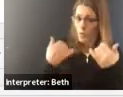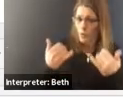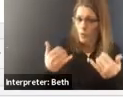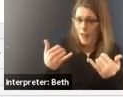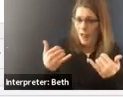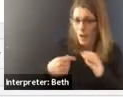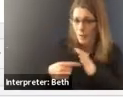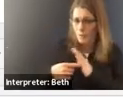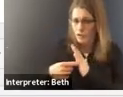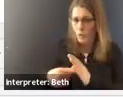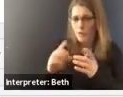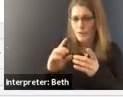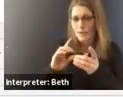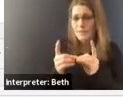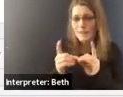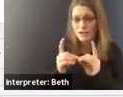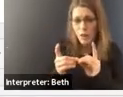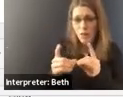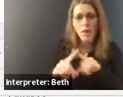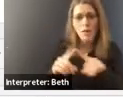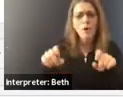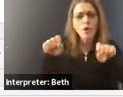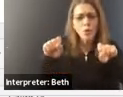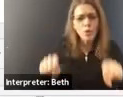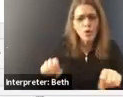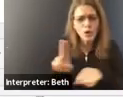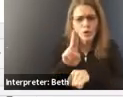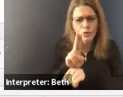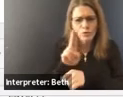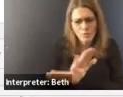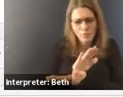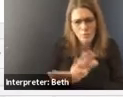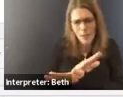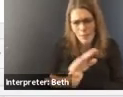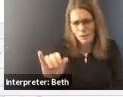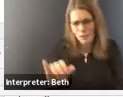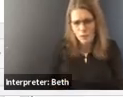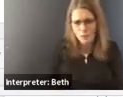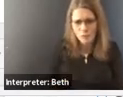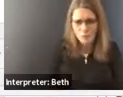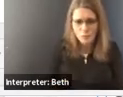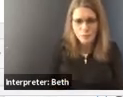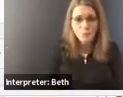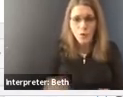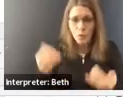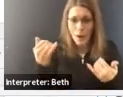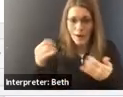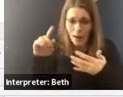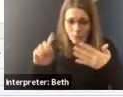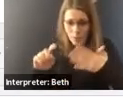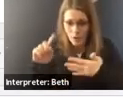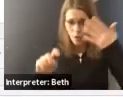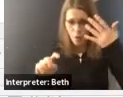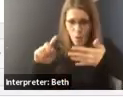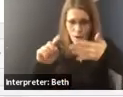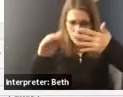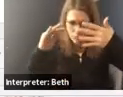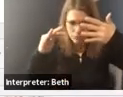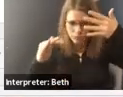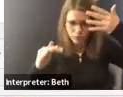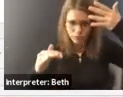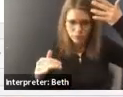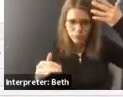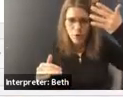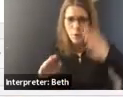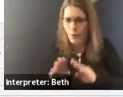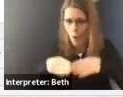too, right? So let's go down here and let's open up all the secrets,